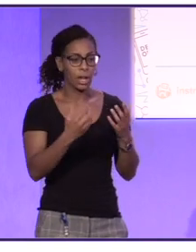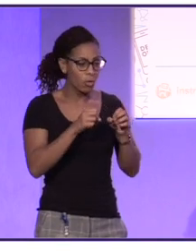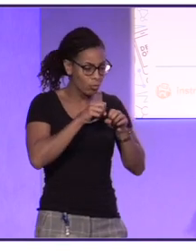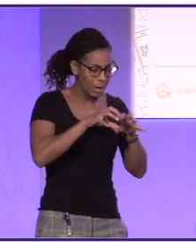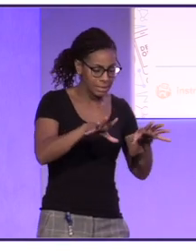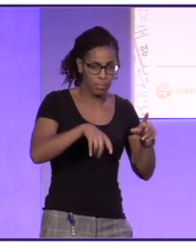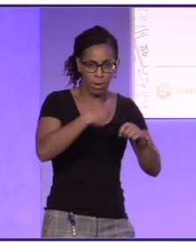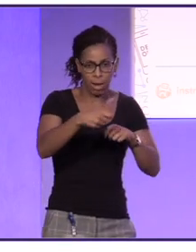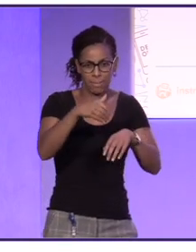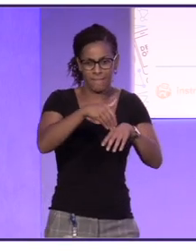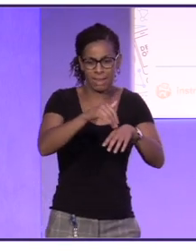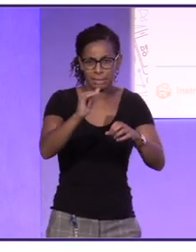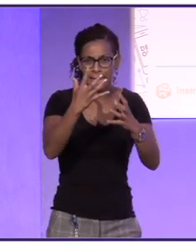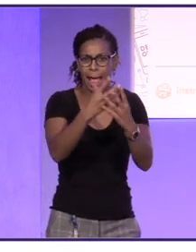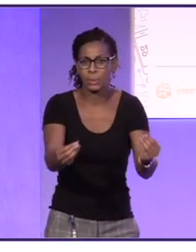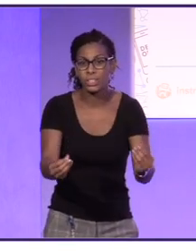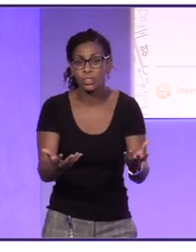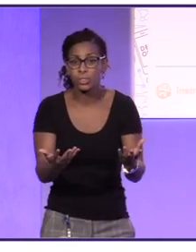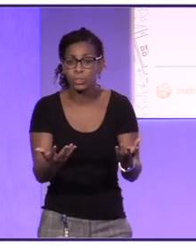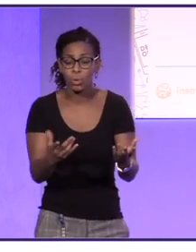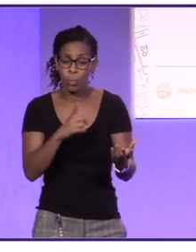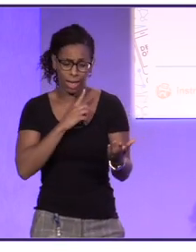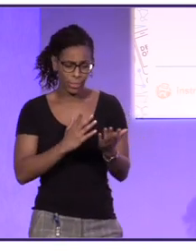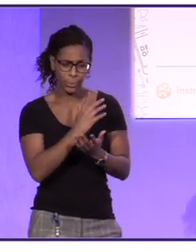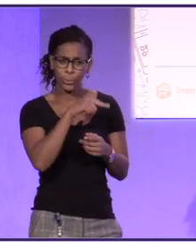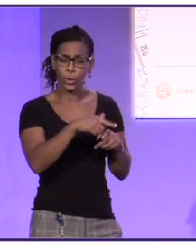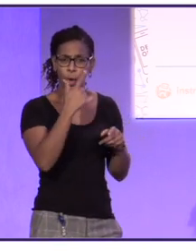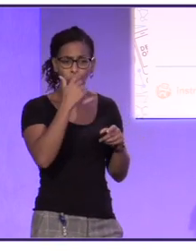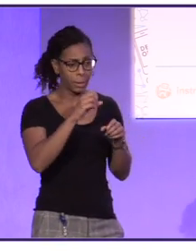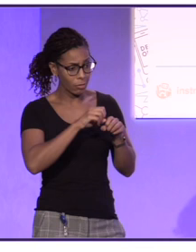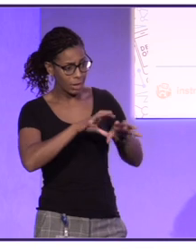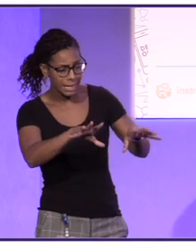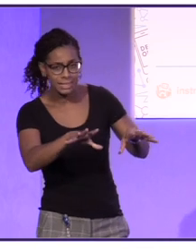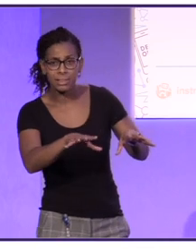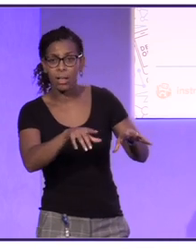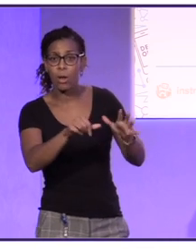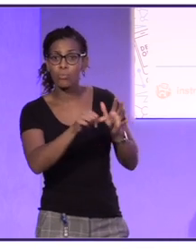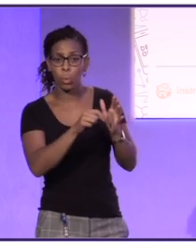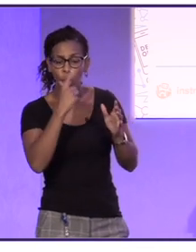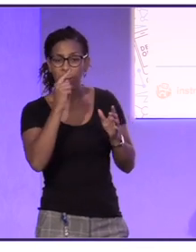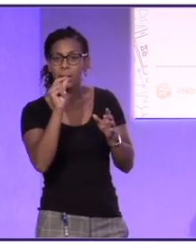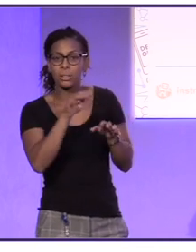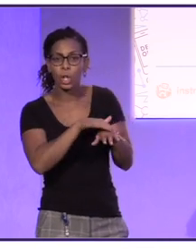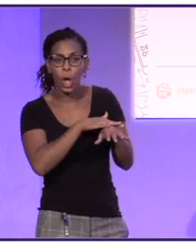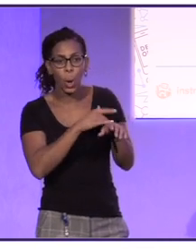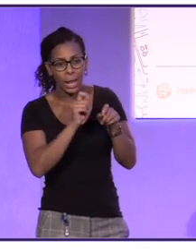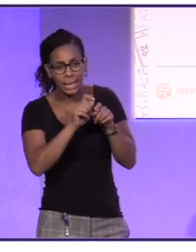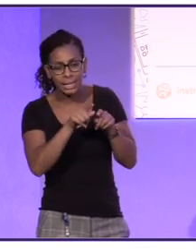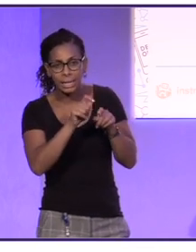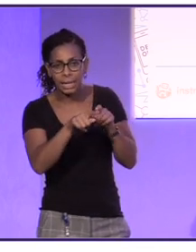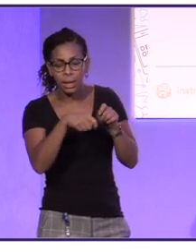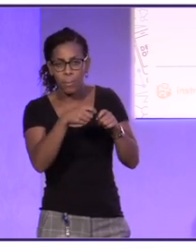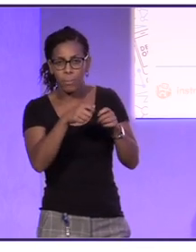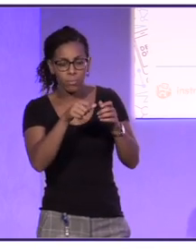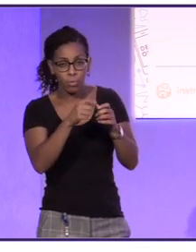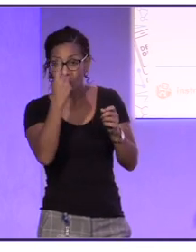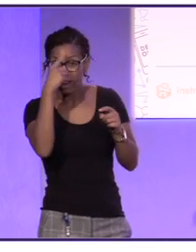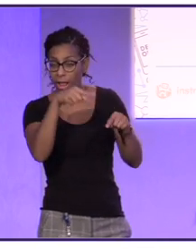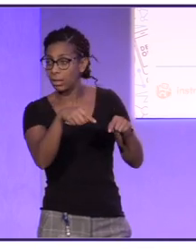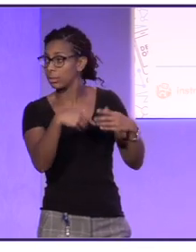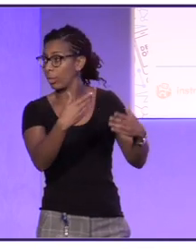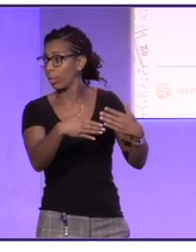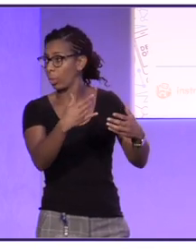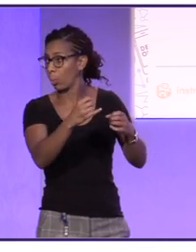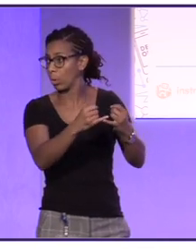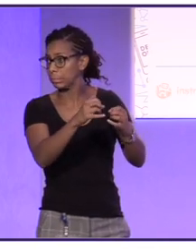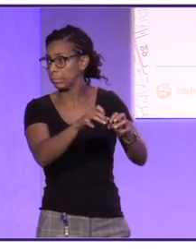be sort of a slow leak of a problem that might even take days or weeks to show up in production. Or there's